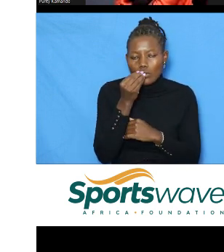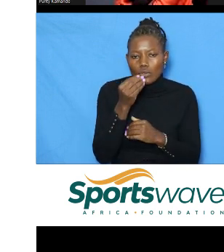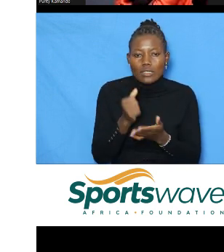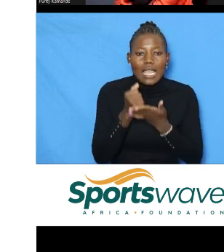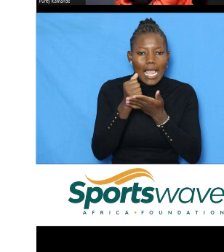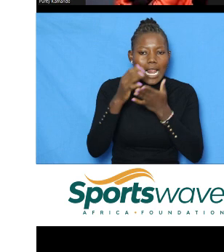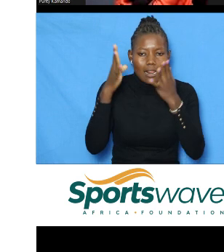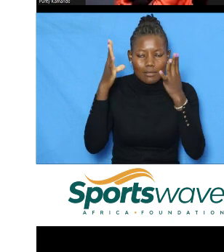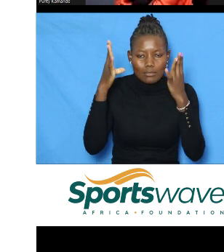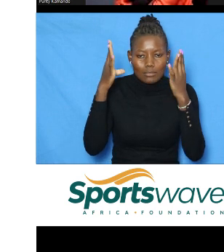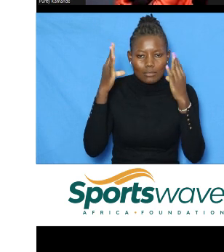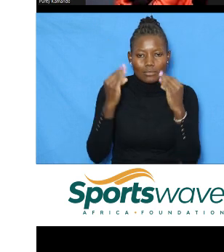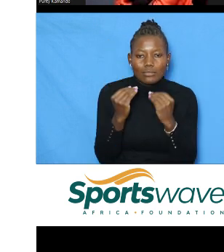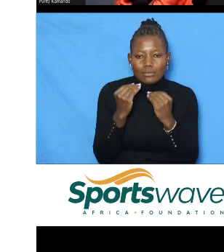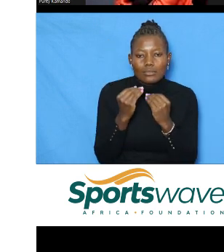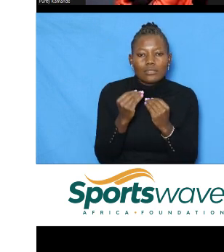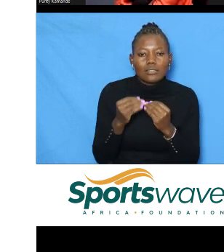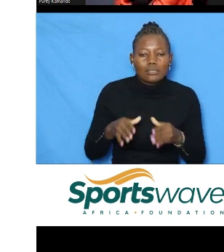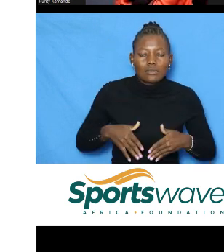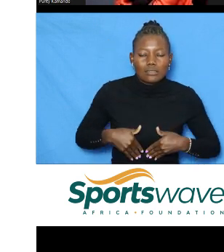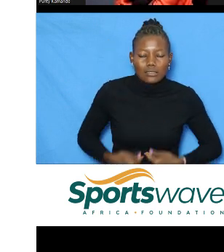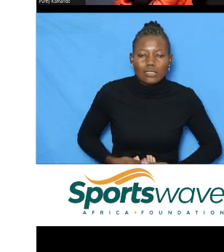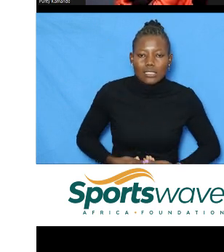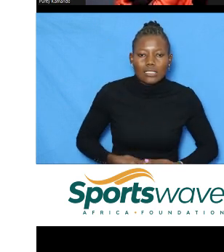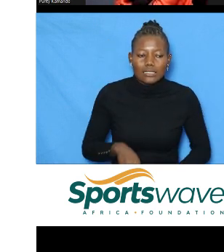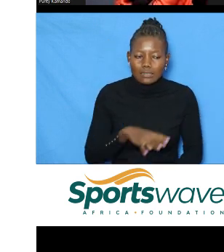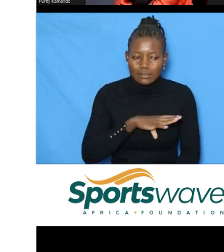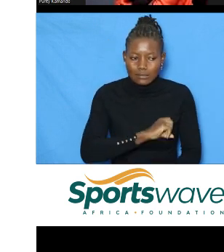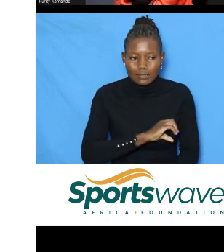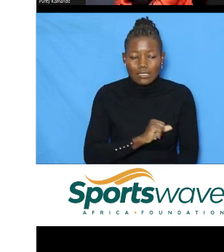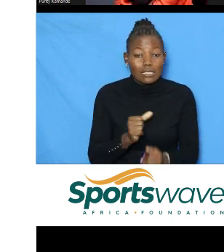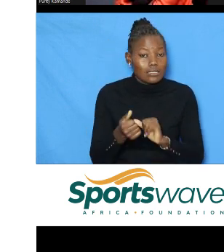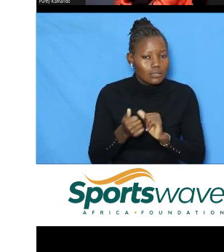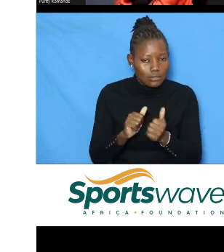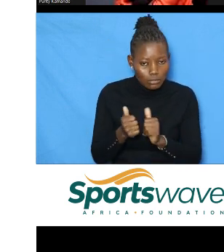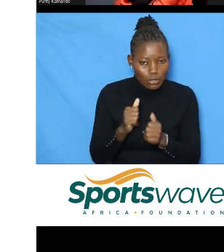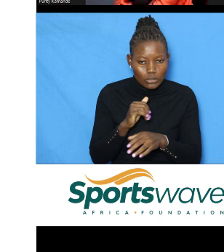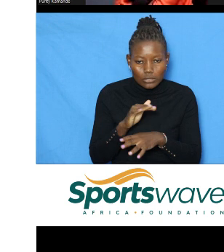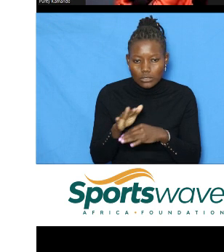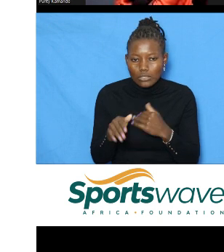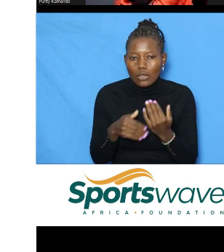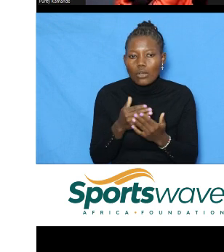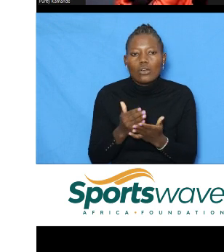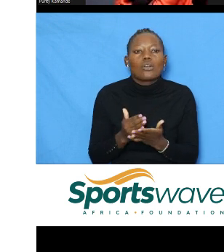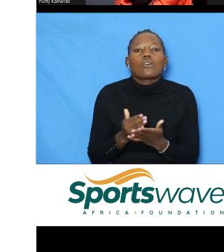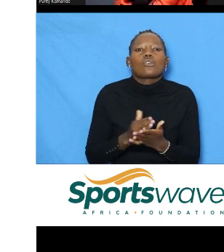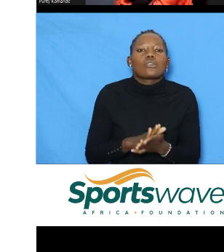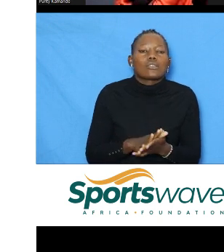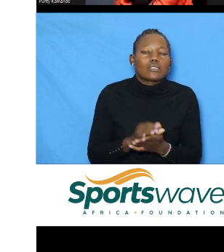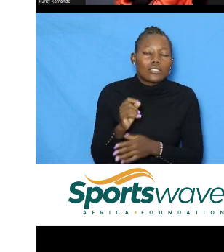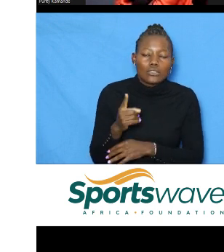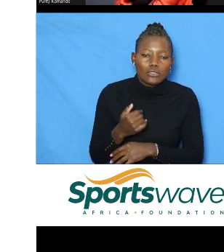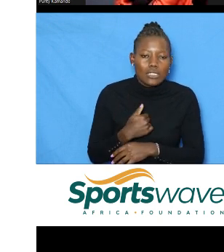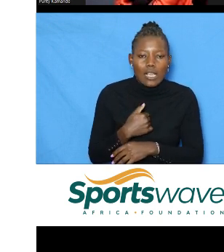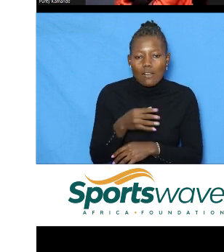fatigue. Given the various sports that are there, the power sports, the endurance sports, all this, they usually require nutrition to be